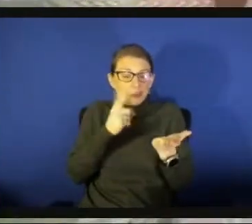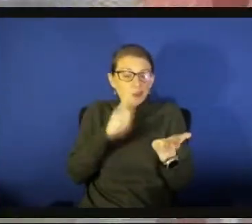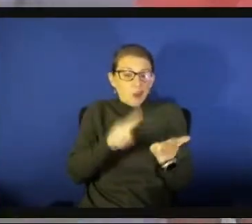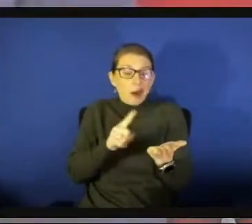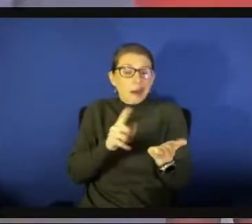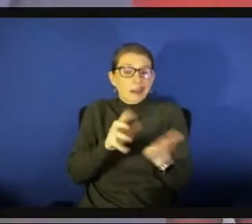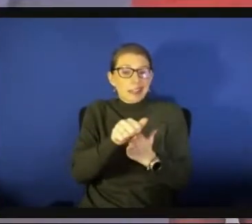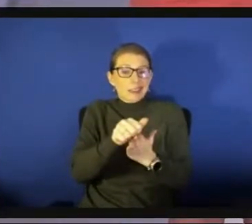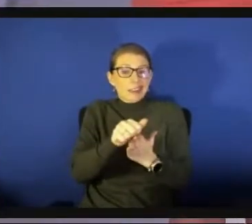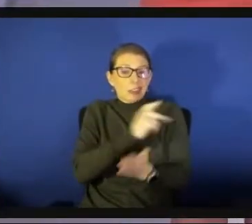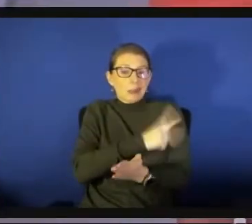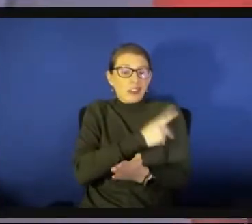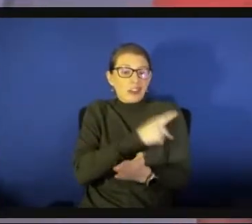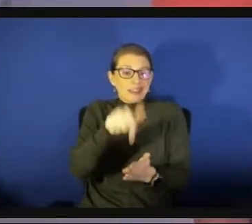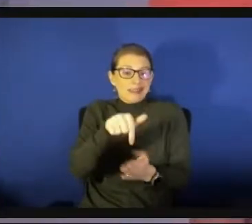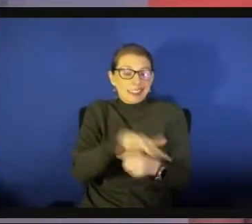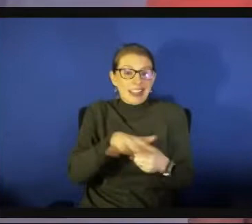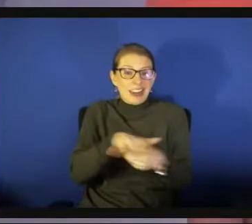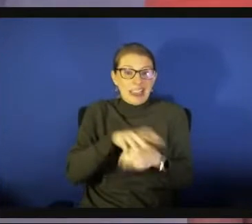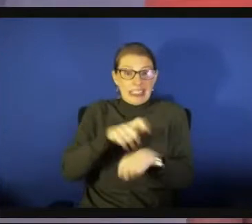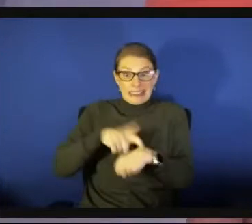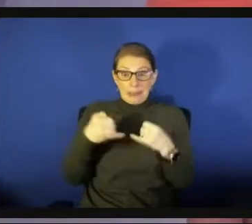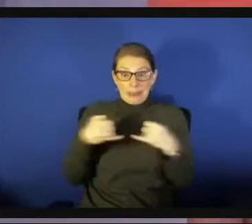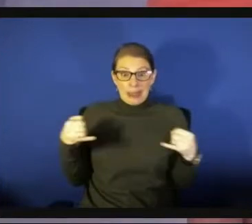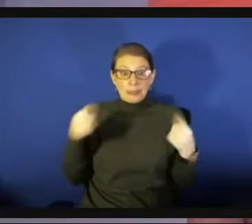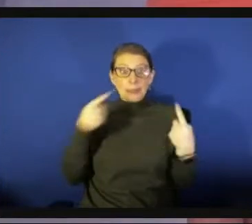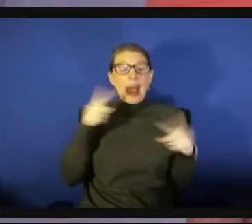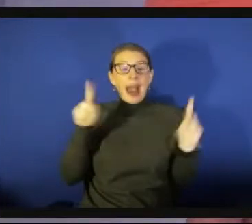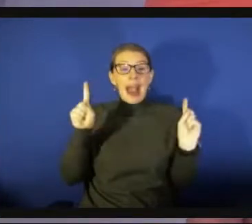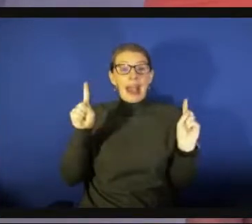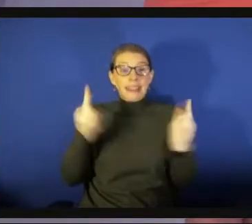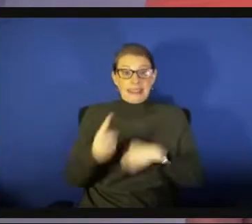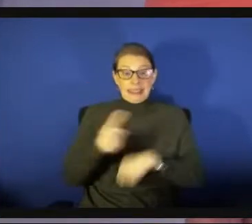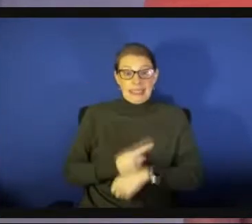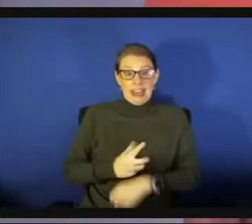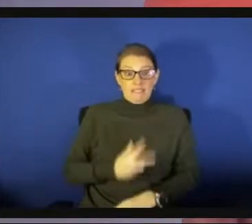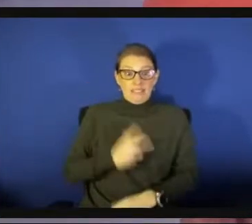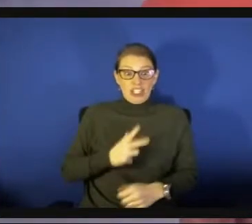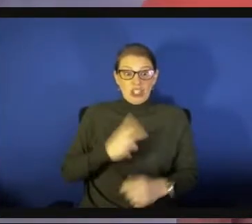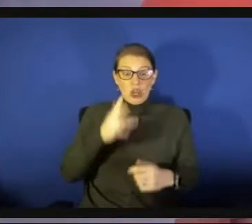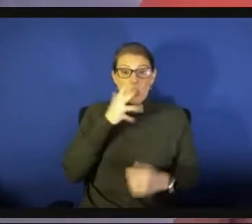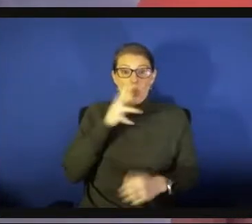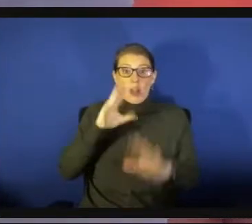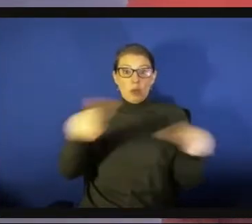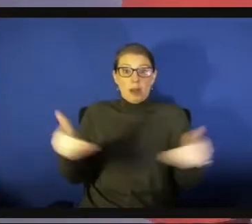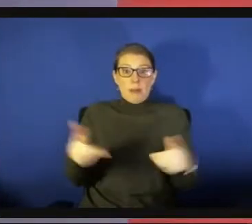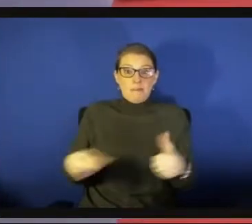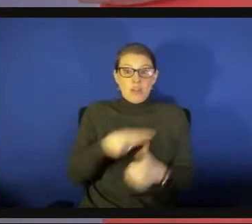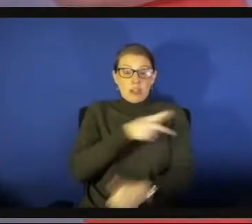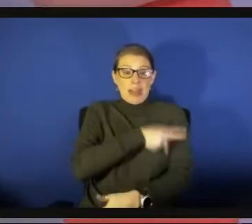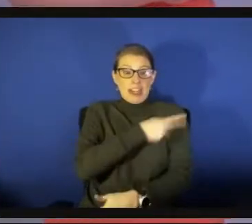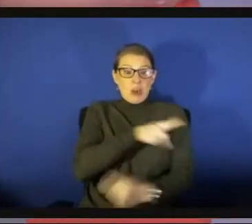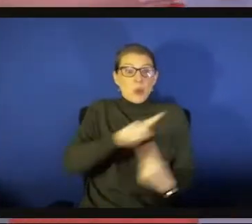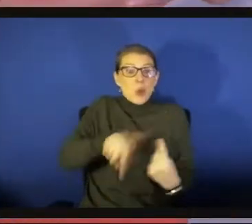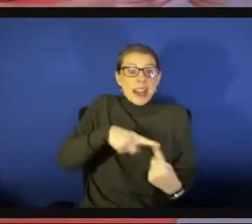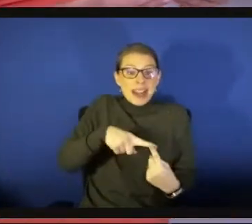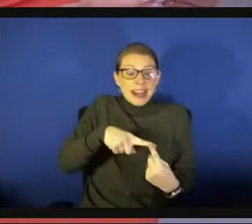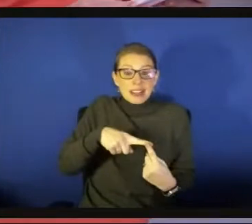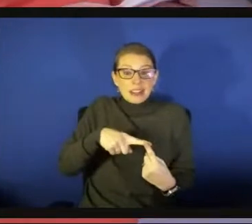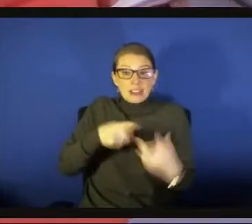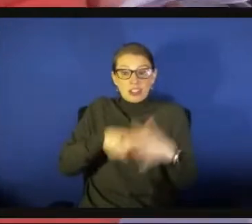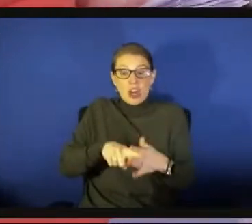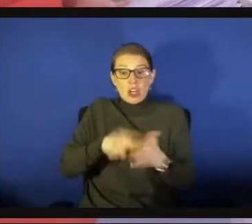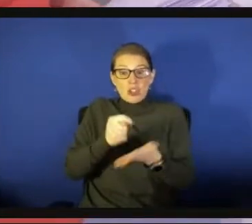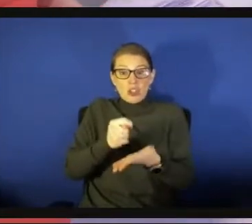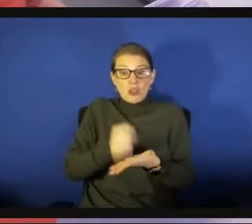about the timeline. We're finally here. What is the date? Make it official when we will welcome in our very first patient. So we will begin treatments the week